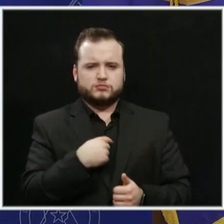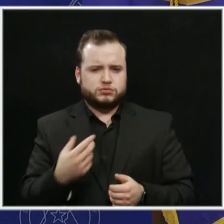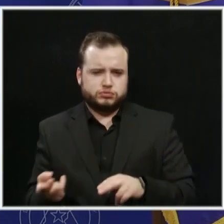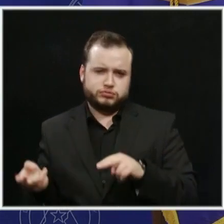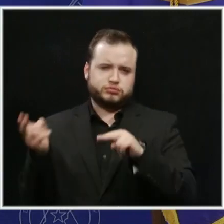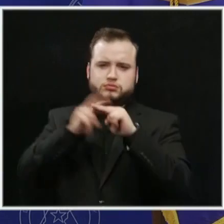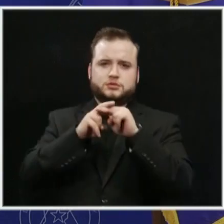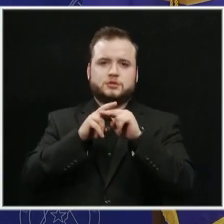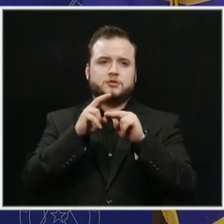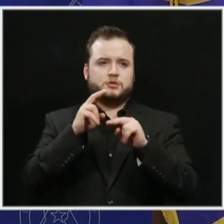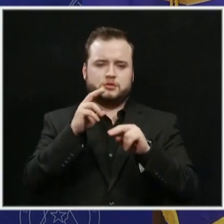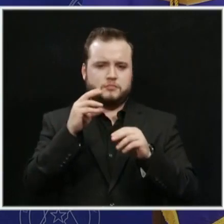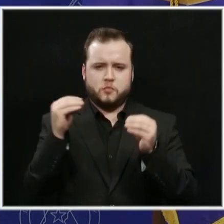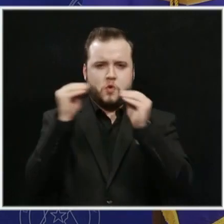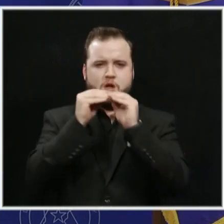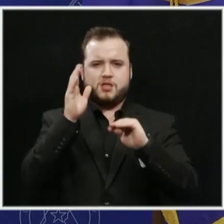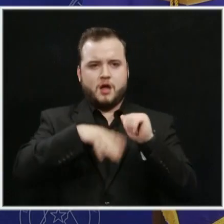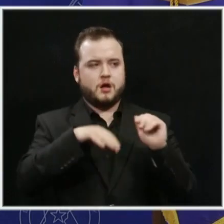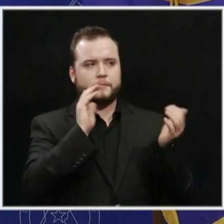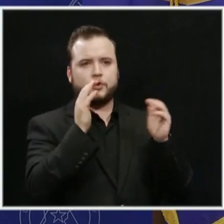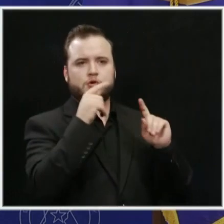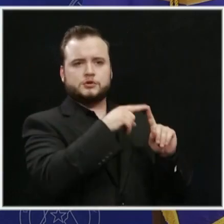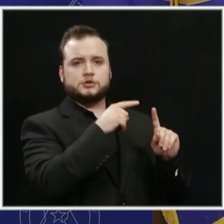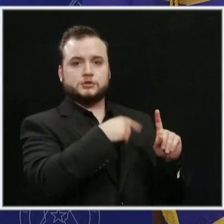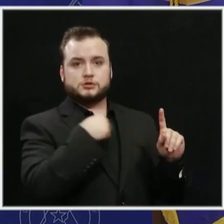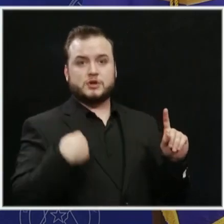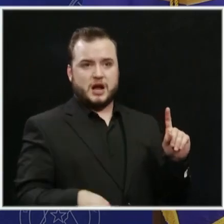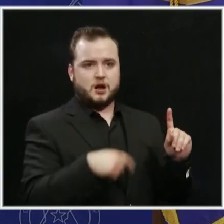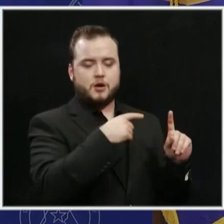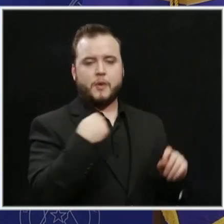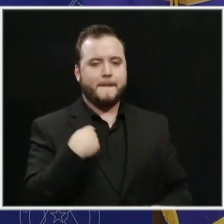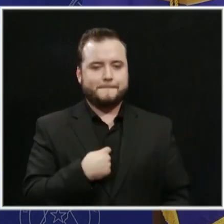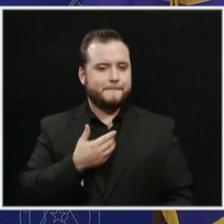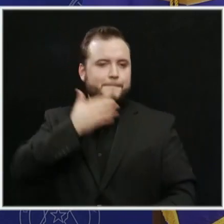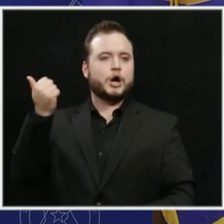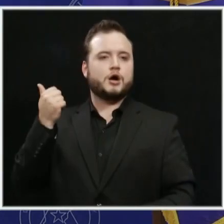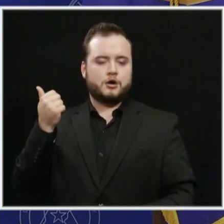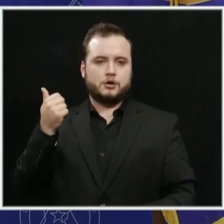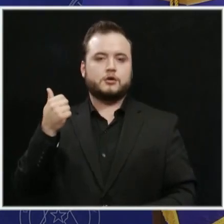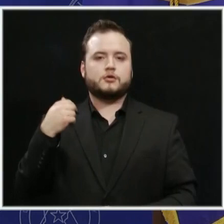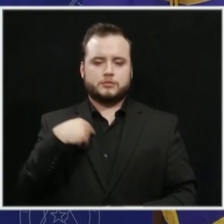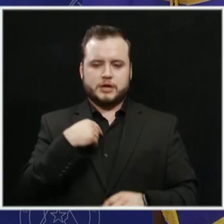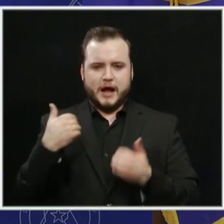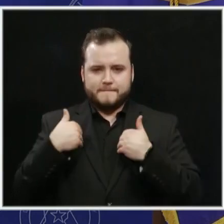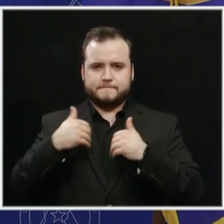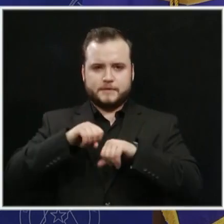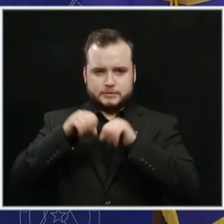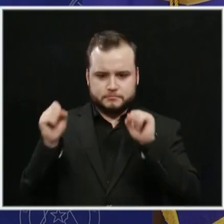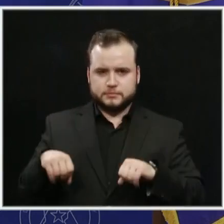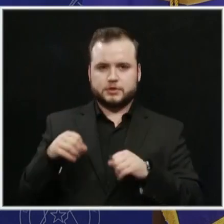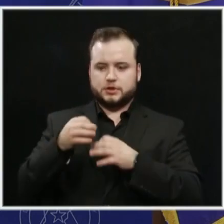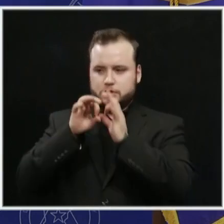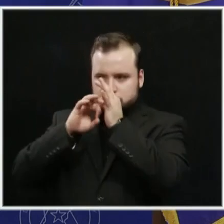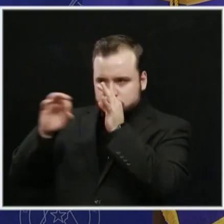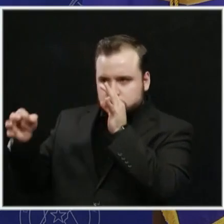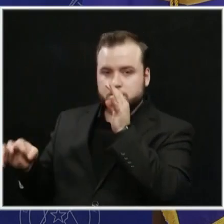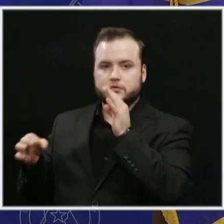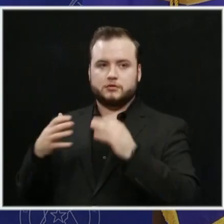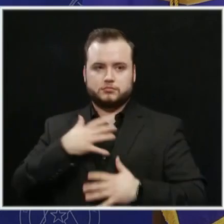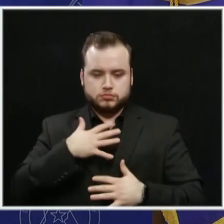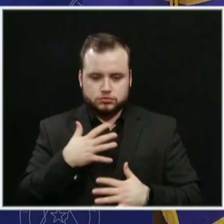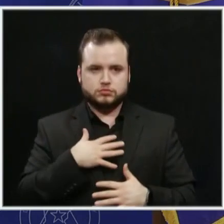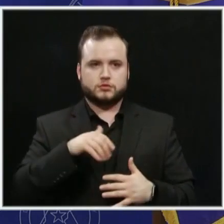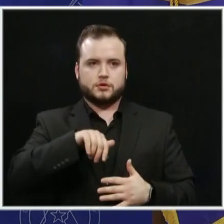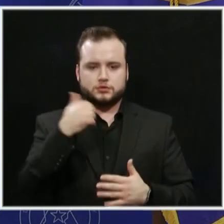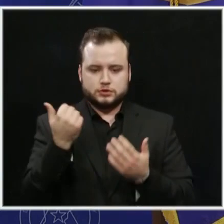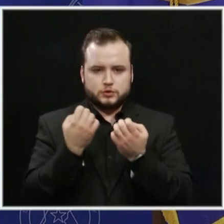other respiratory protection equipment like ventilators, like high-flow nasal cannulas, and other materials that can help support patients when they get very, very